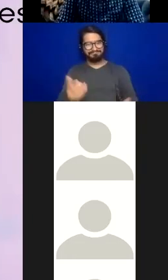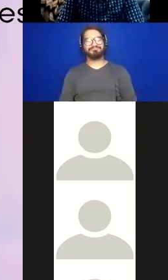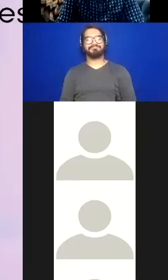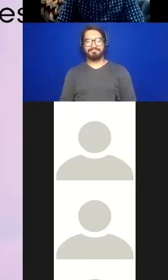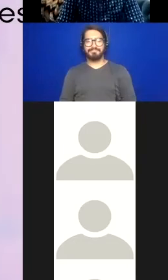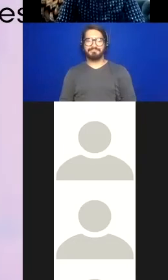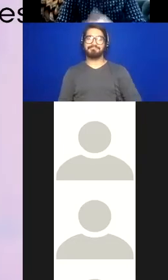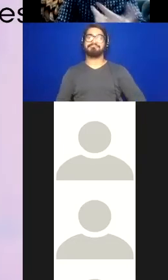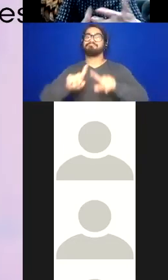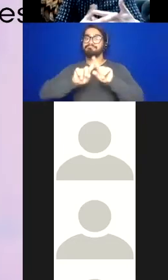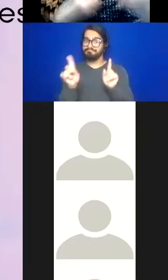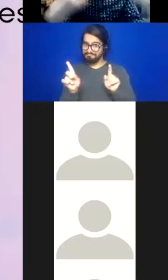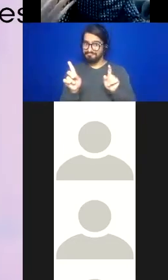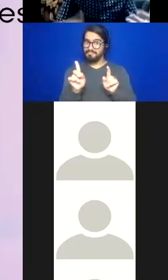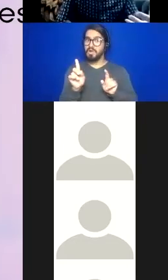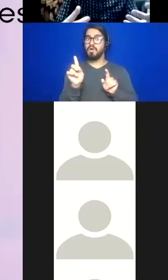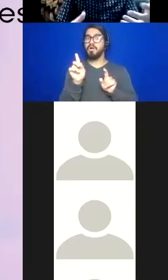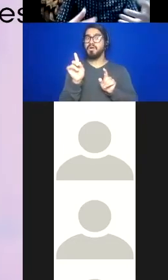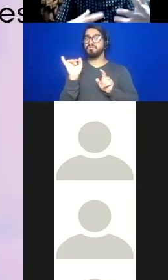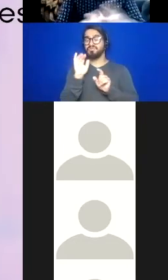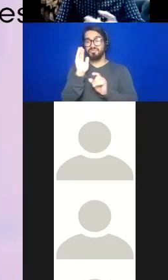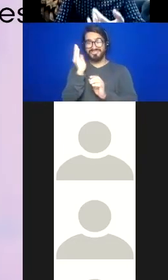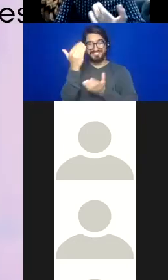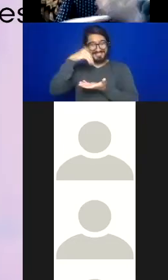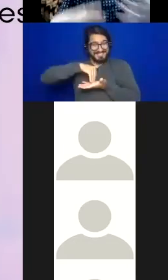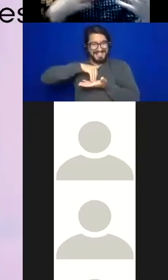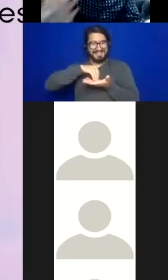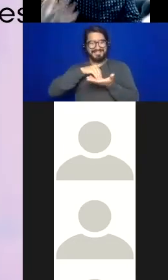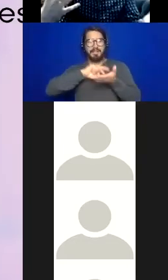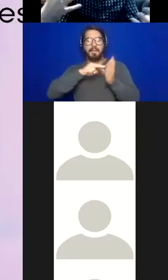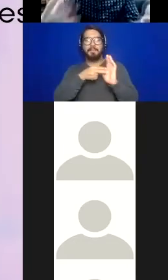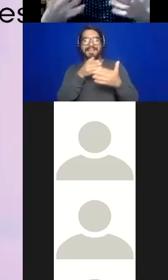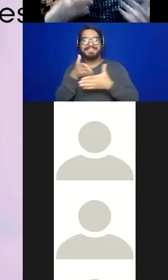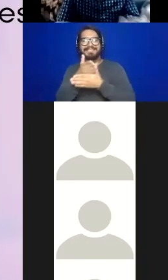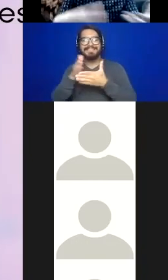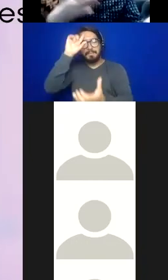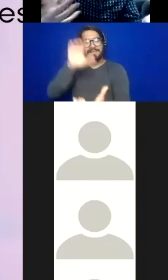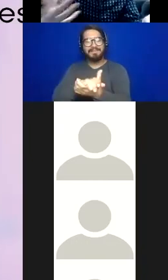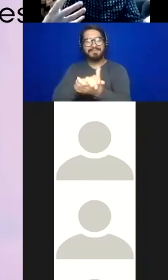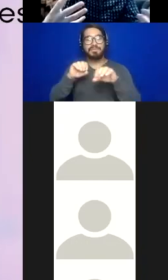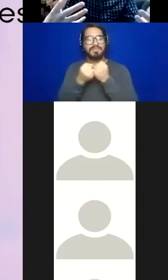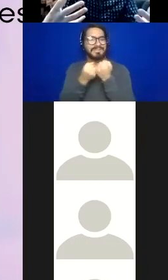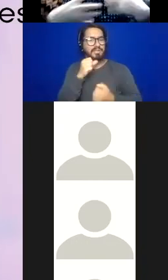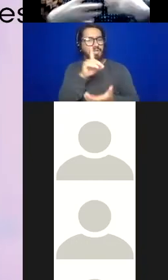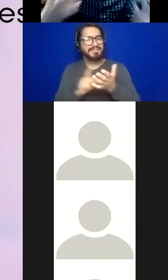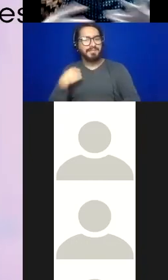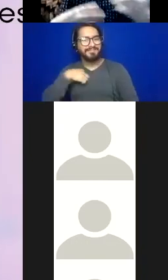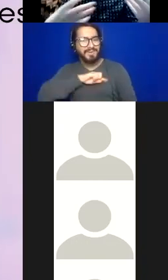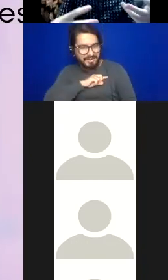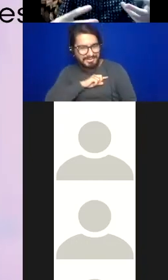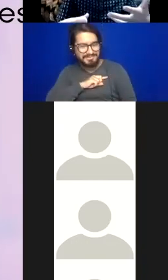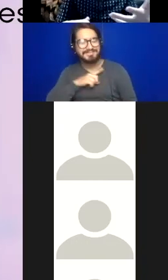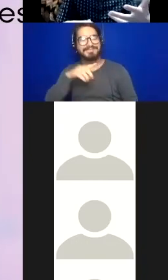However, they all kind of share the belief that this society was not designed for us, and the